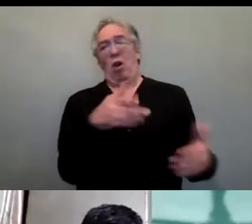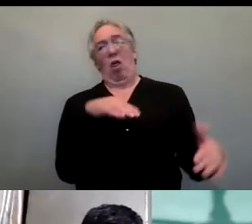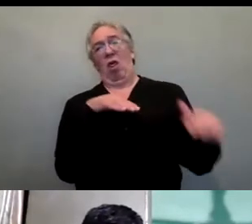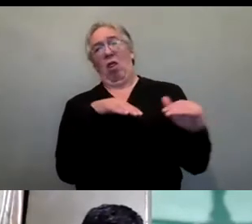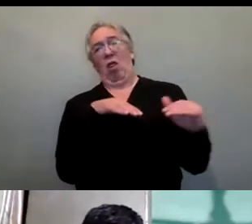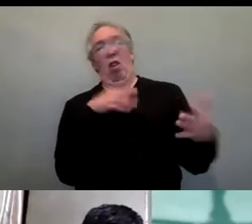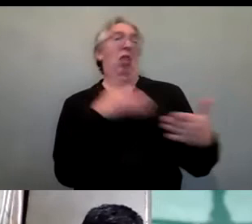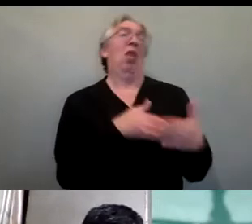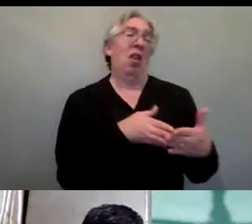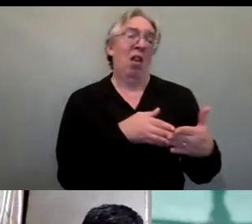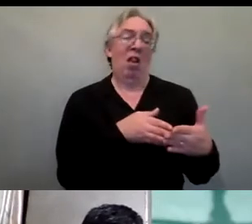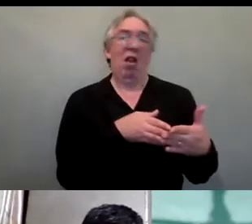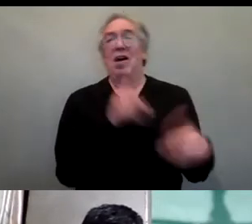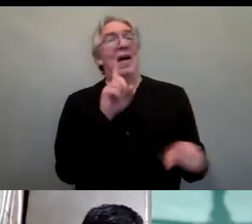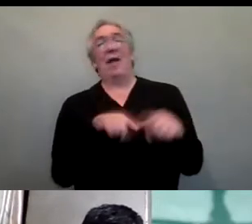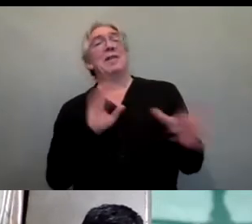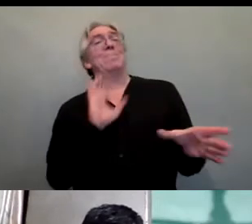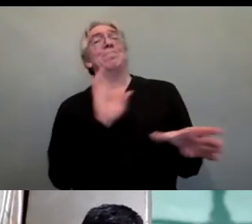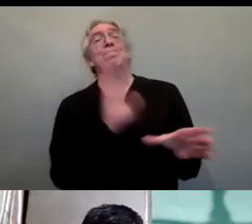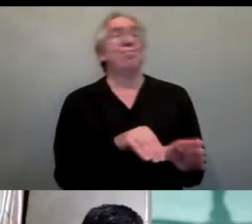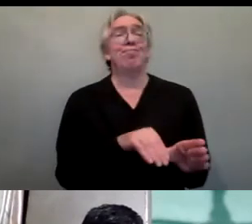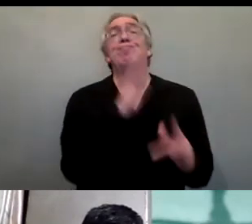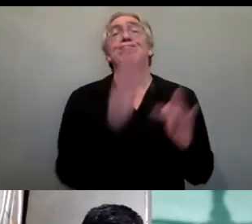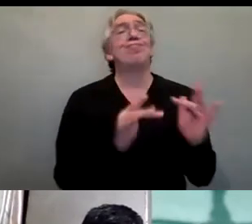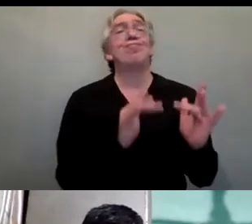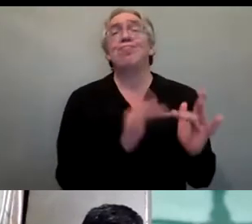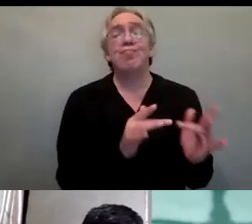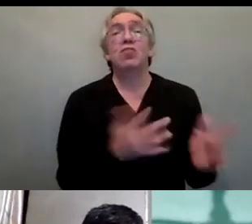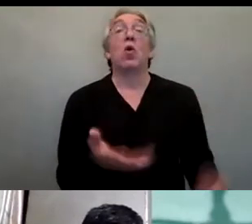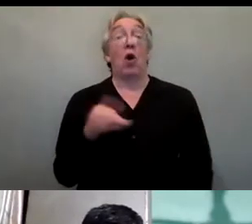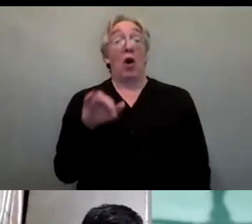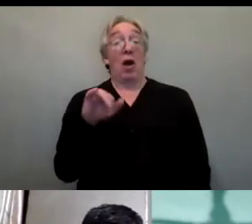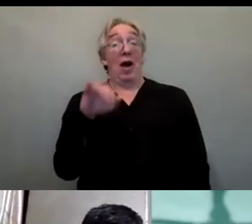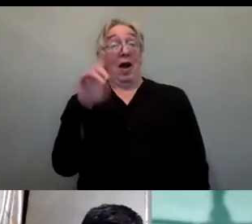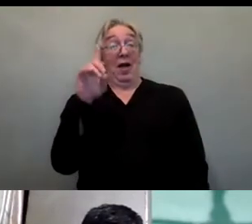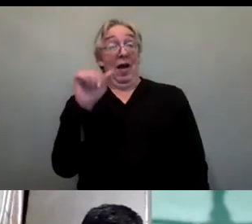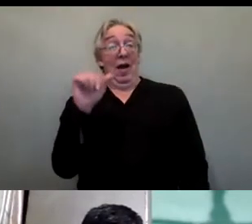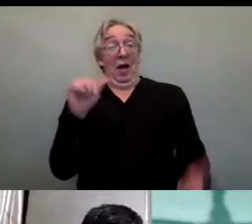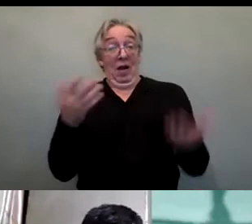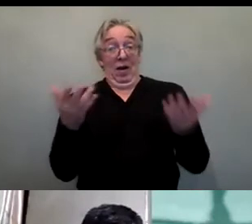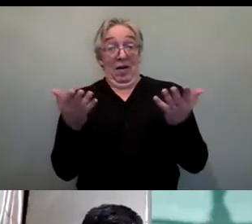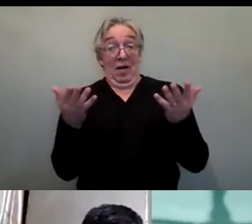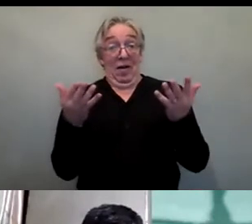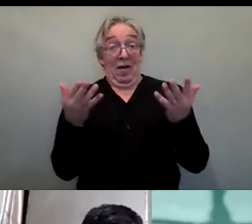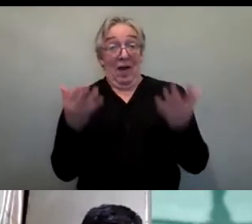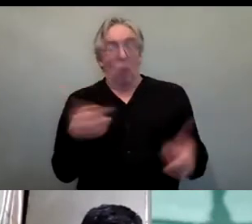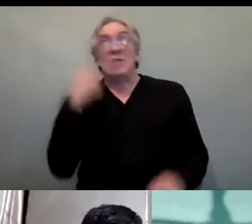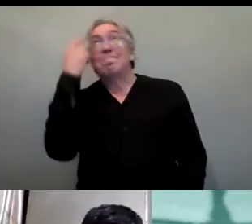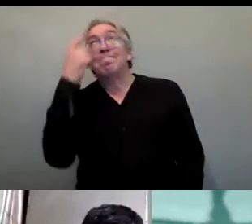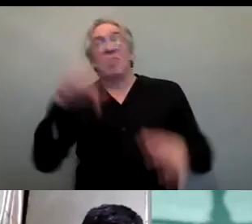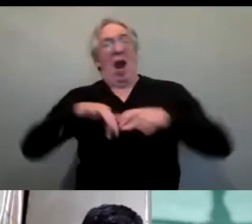to participate. So IDA is now looking at ways to address these